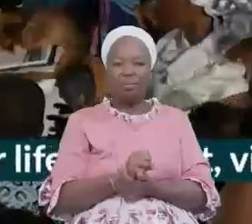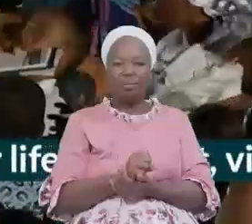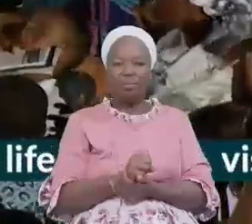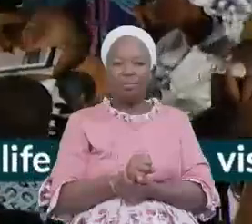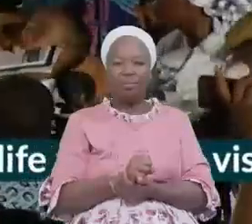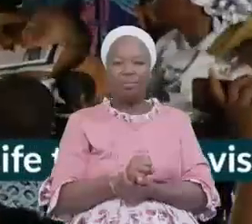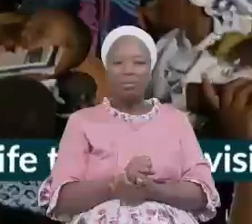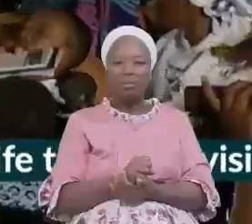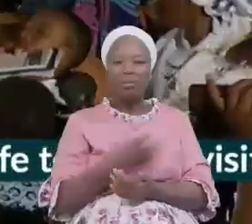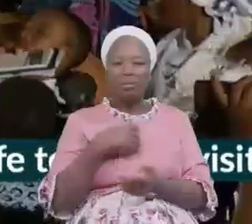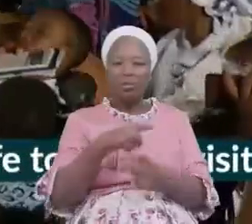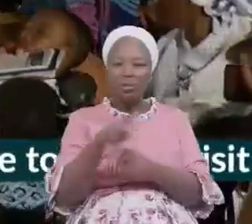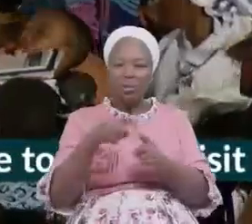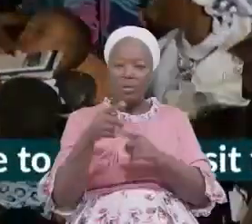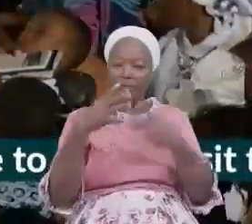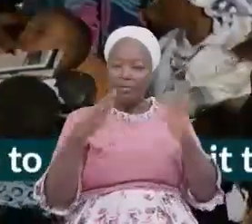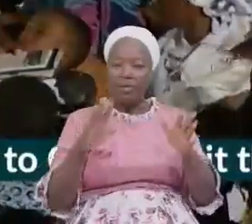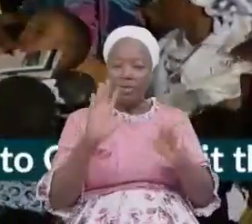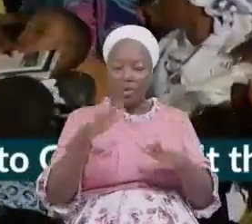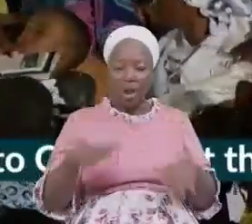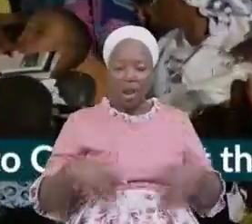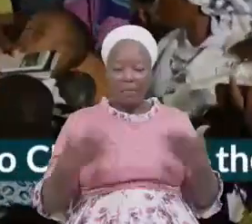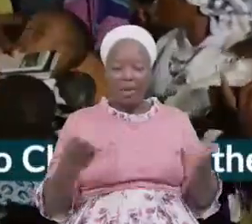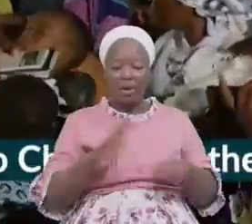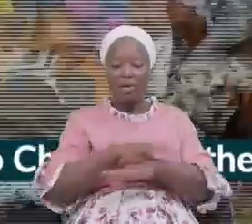And when you finish your life on earth,